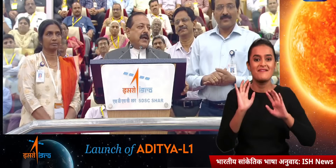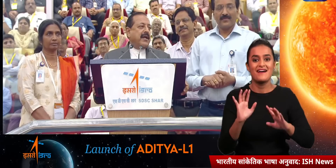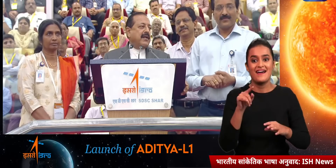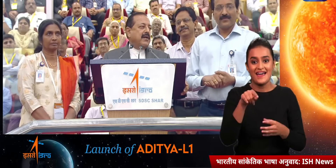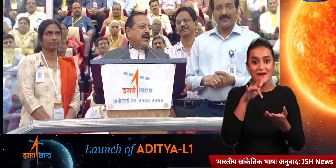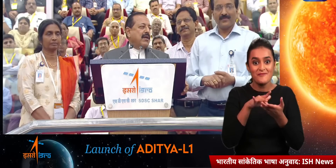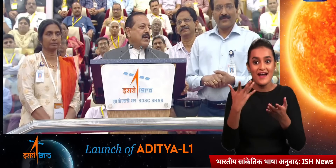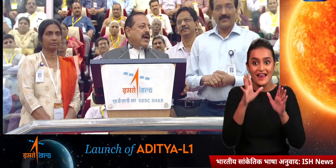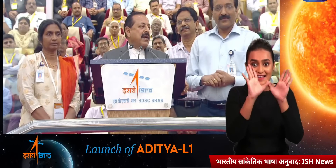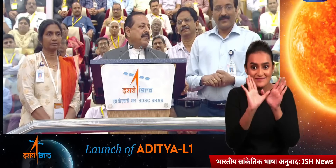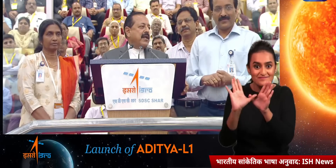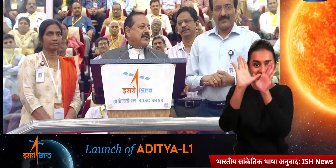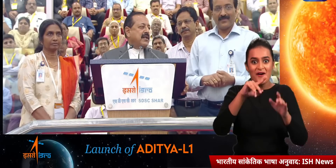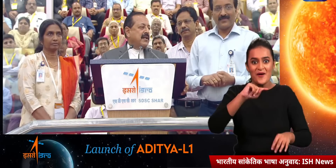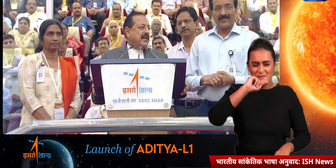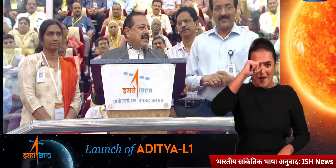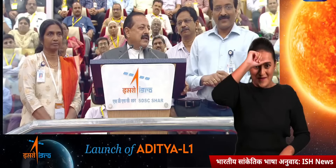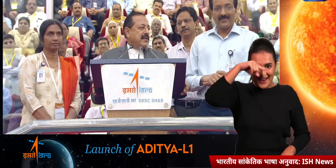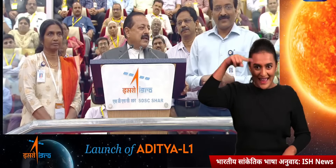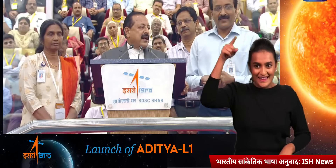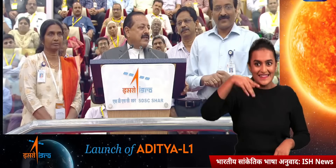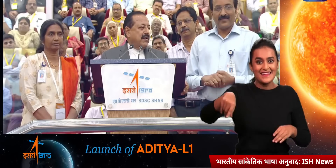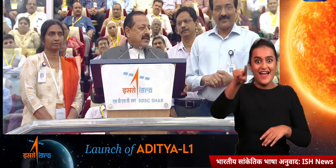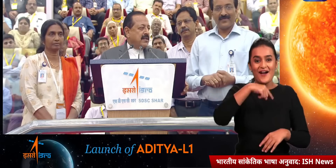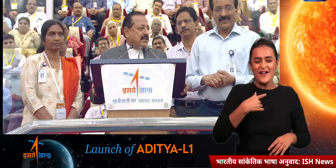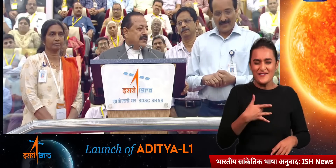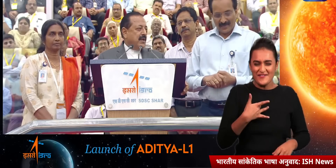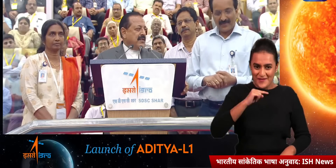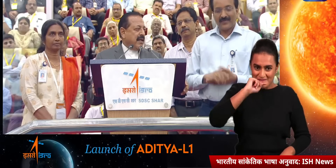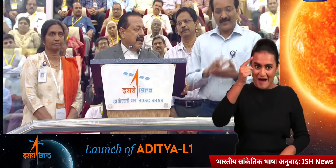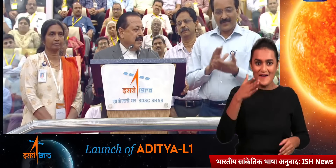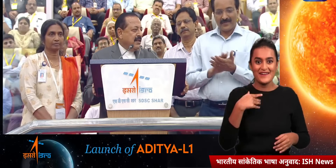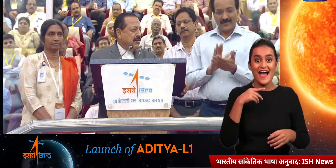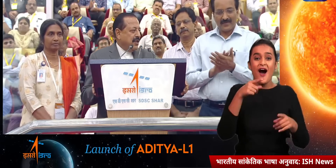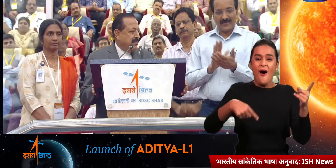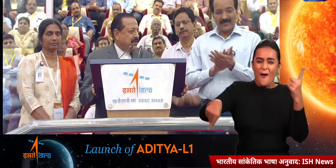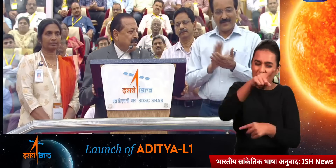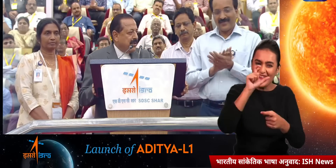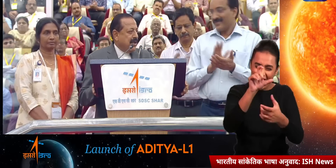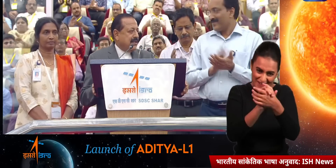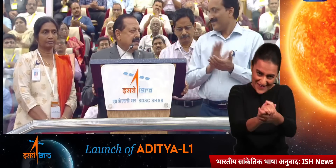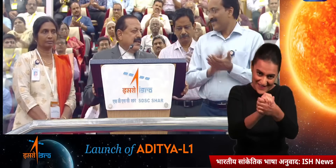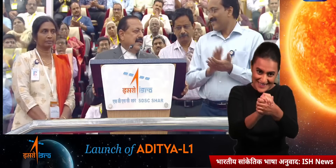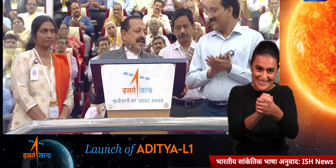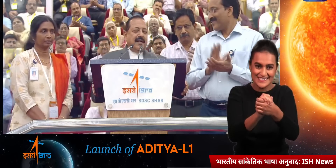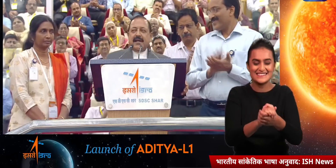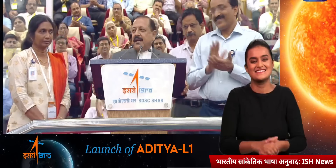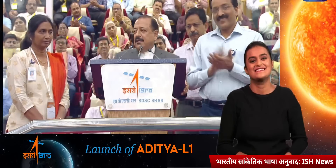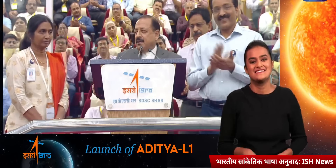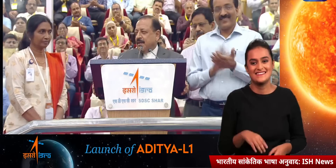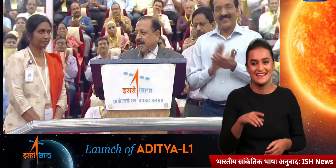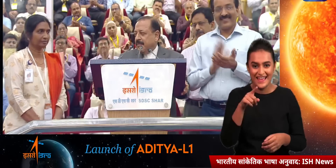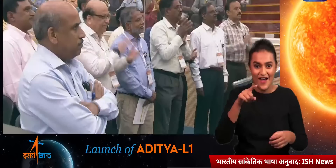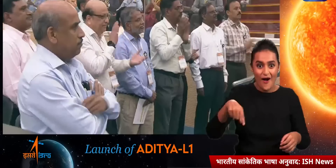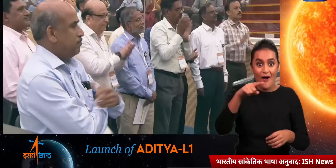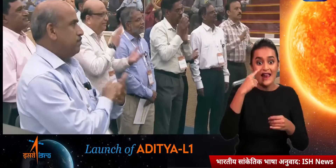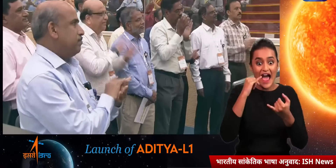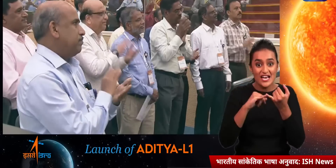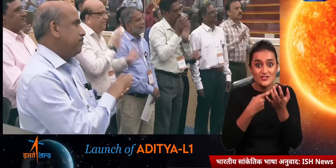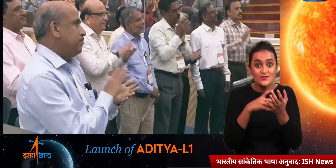of pride on the world pedestal. Congratulations once again, Chairman Somanath, the entire ISRO